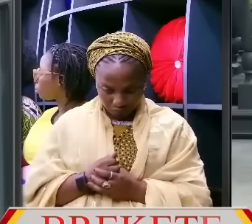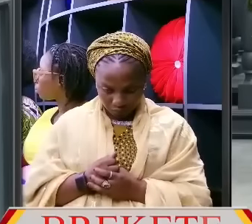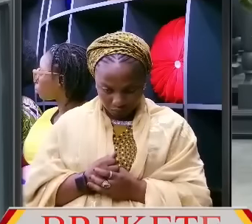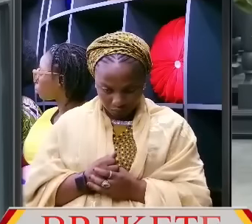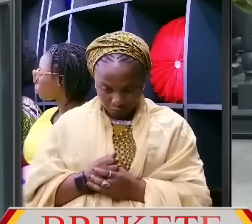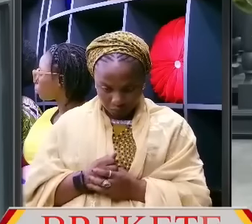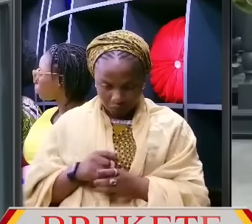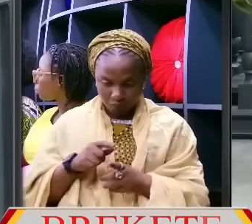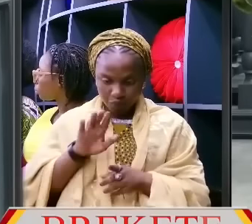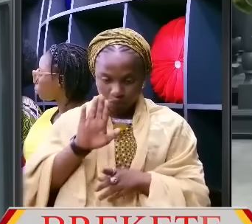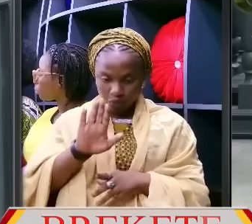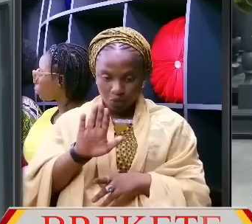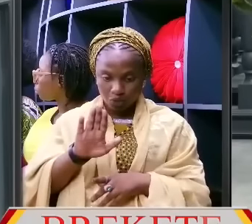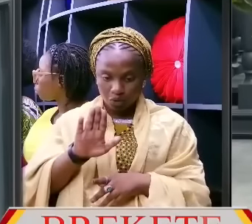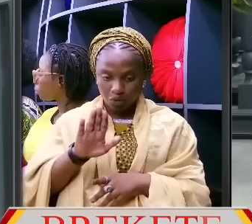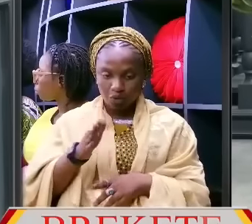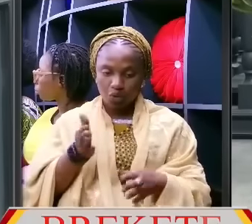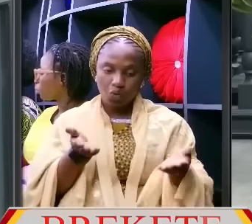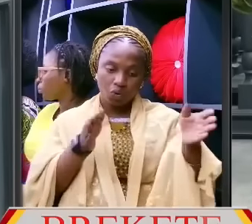Sir. When a late brother